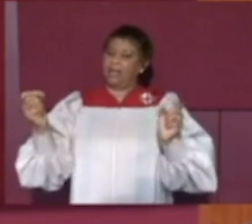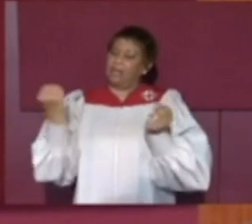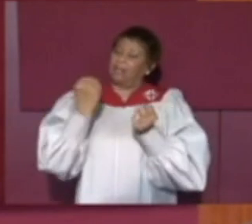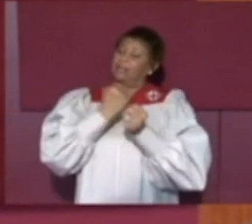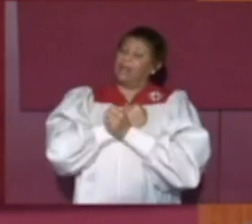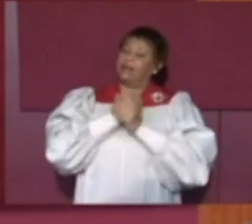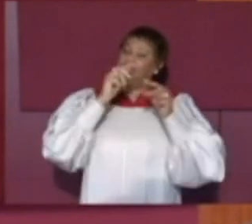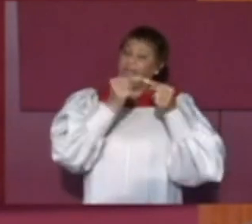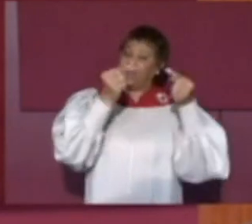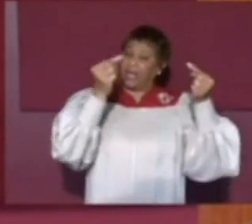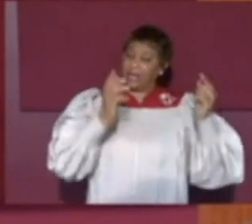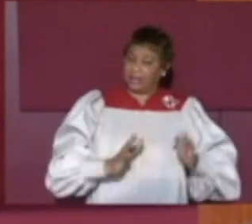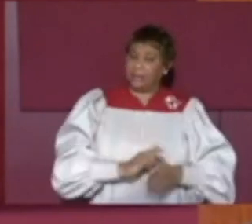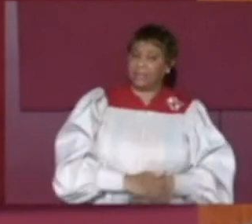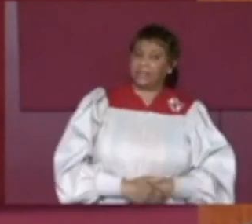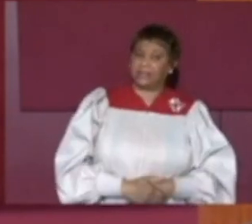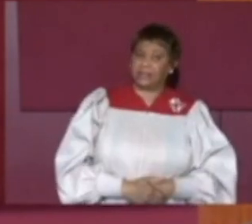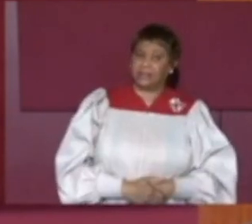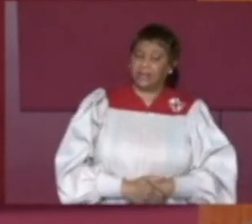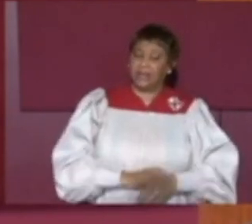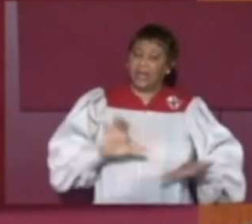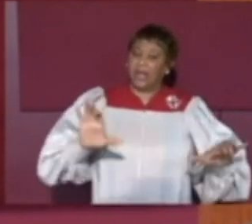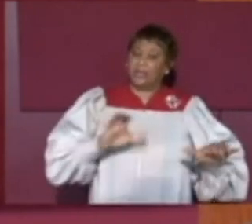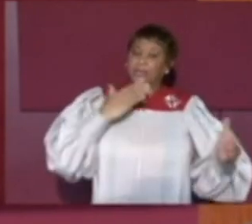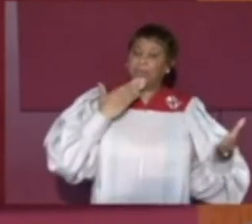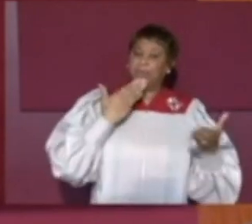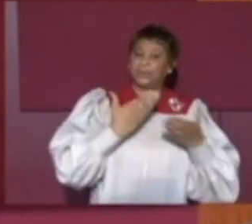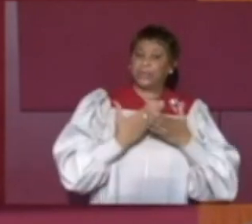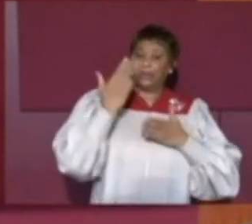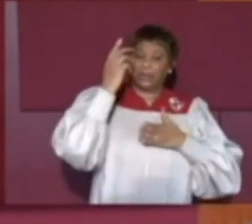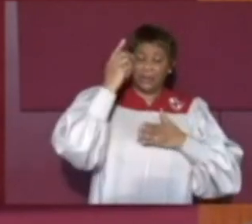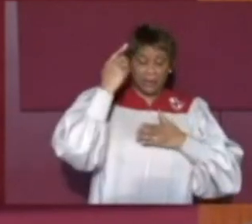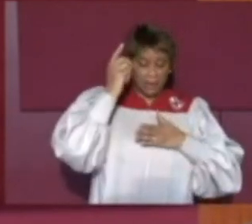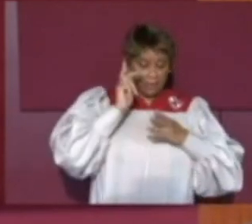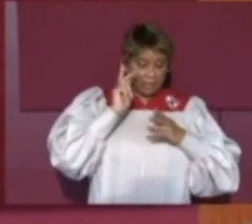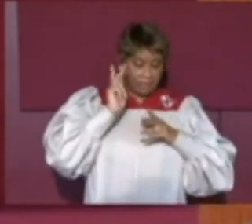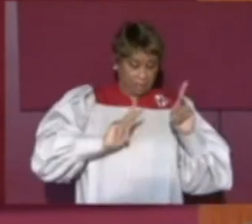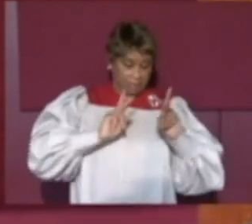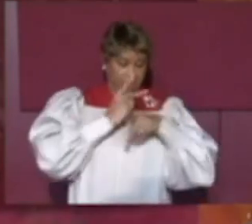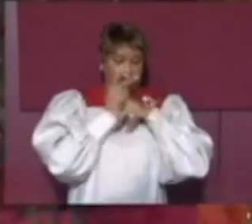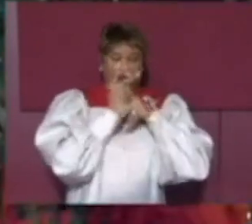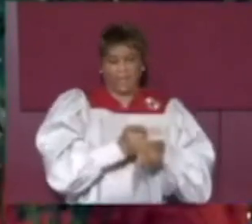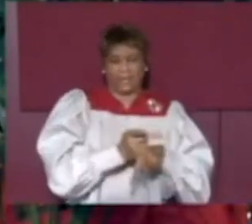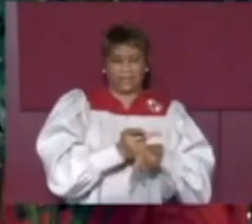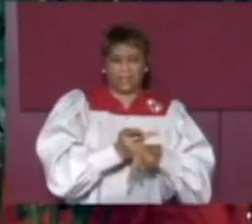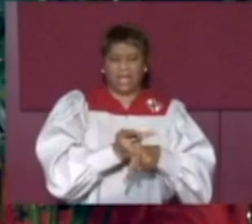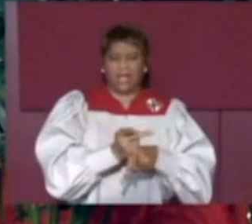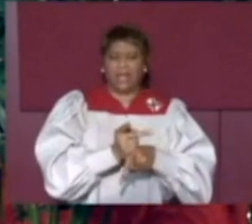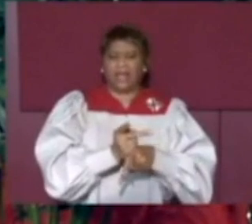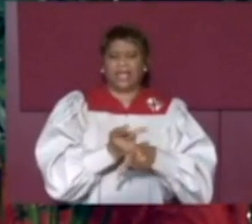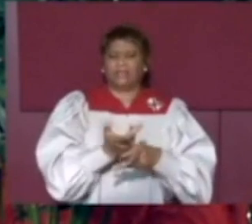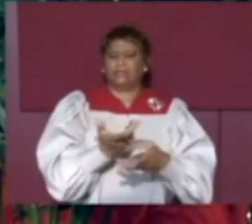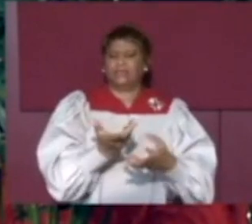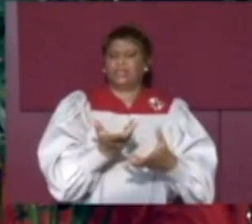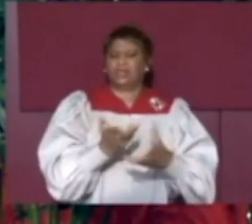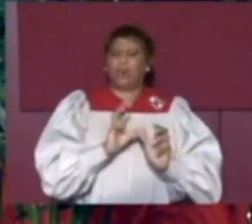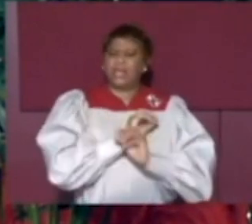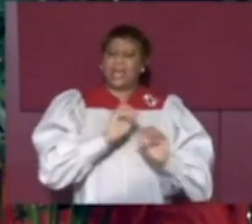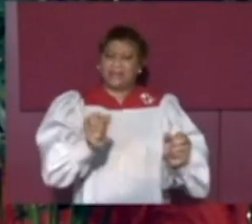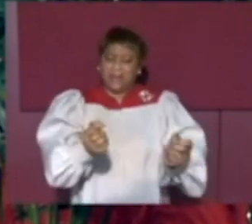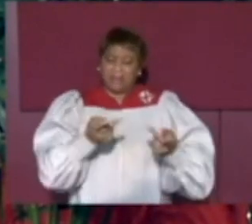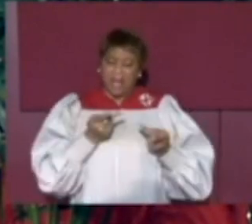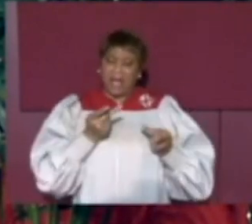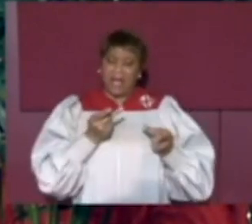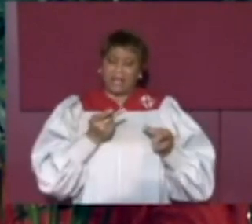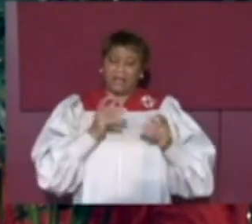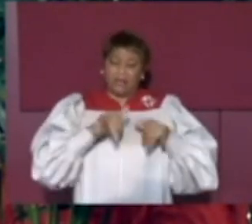enemies and do good to them that lend, hoping for nothing again, and your reward shall be great, and you